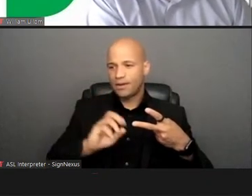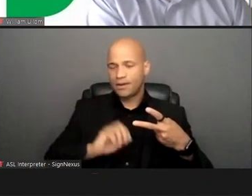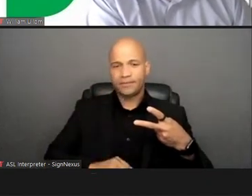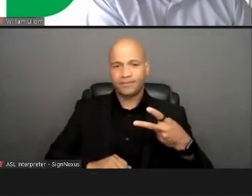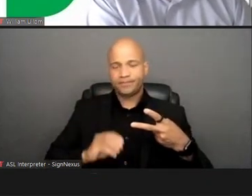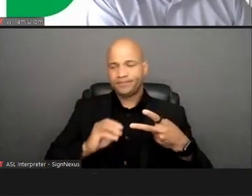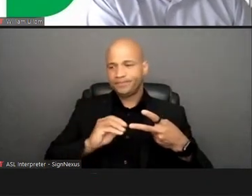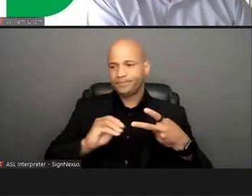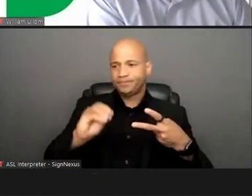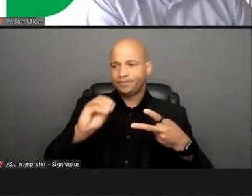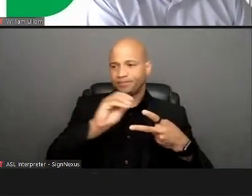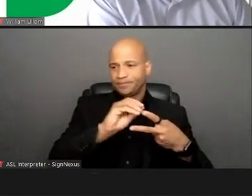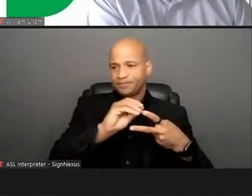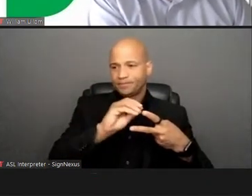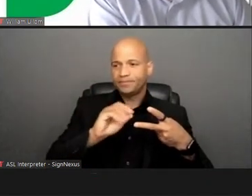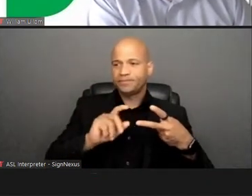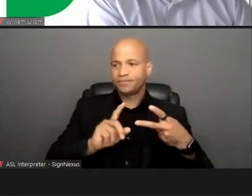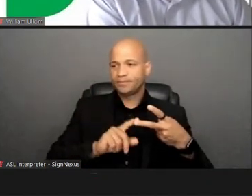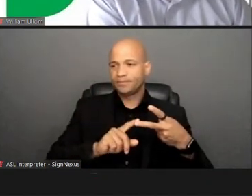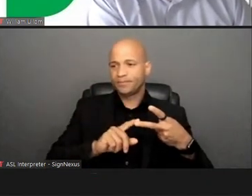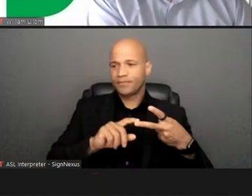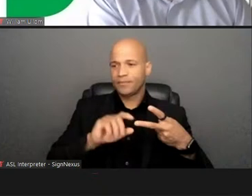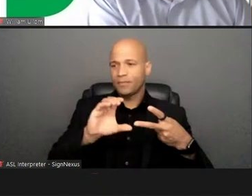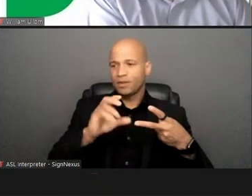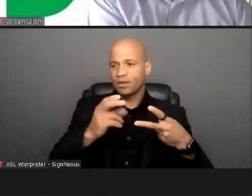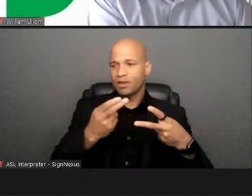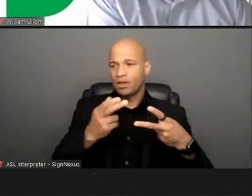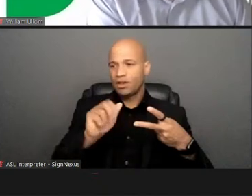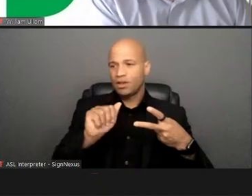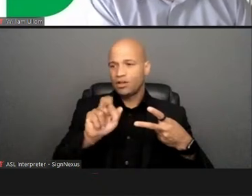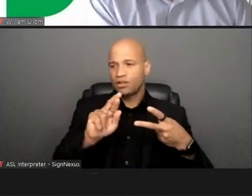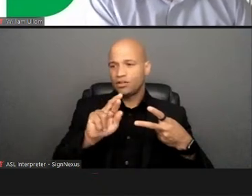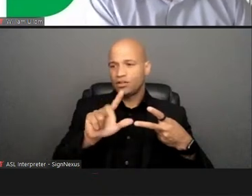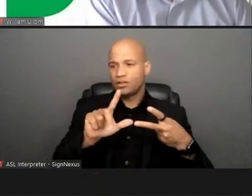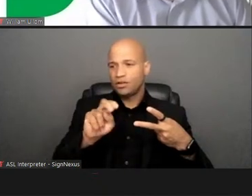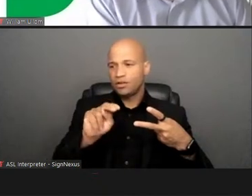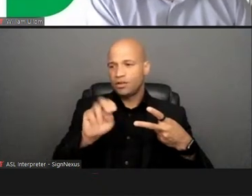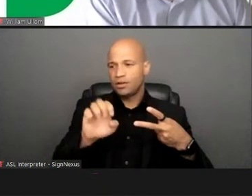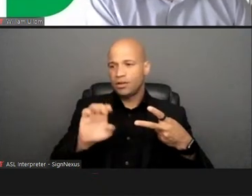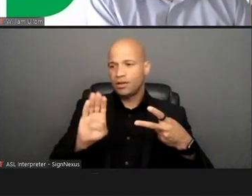the next speaker is Amanda Friedman followed by Charlene Burke